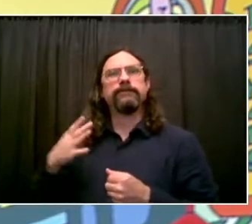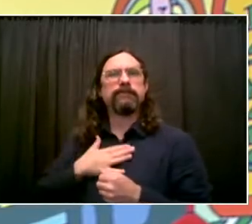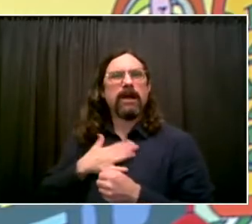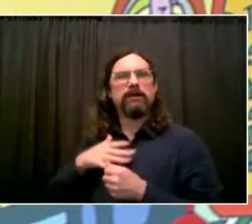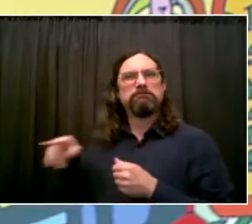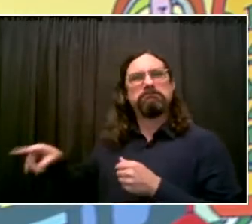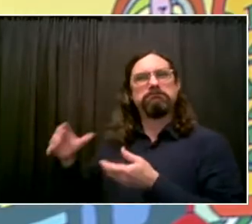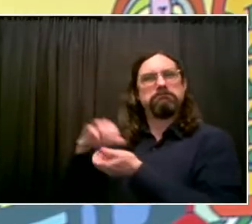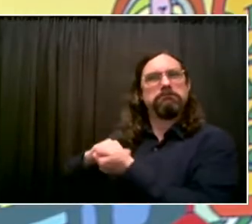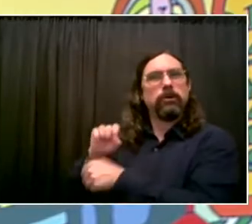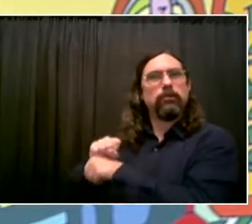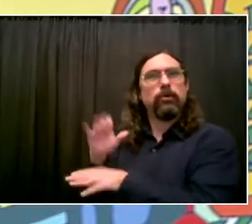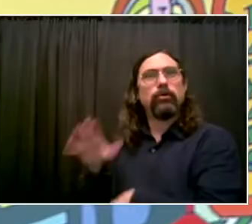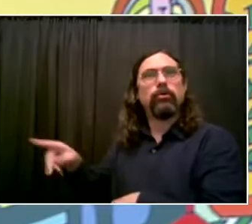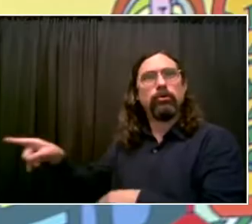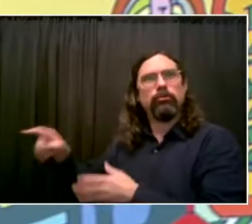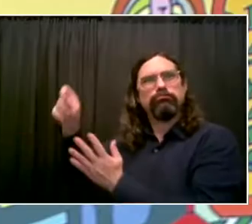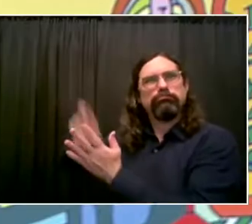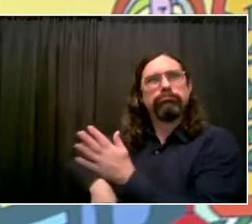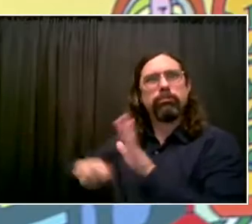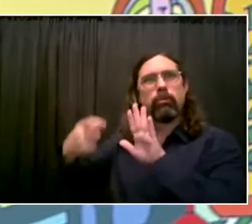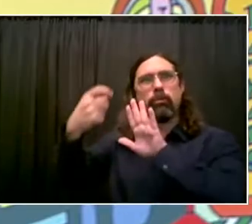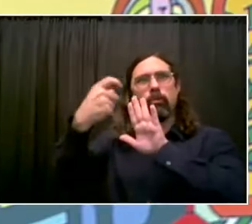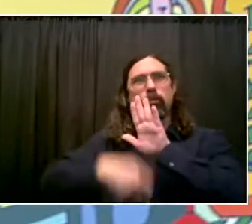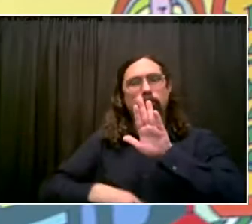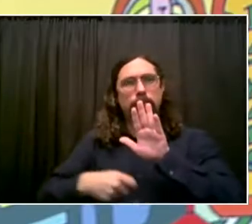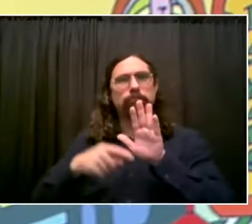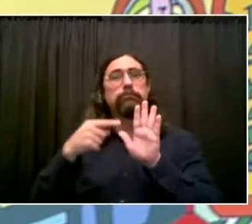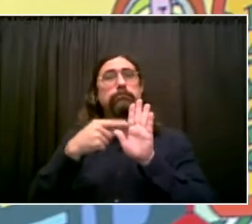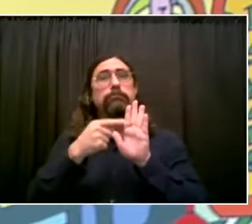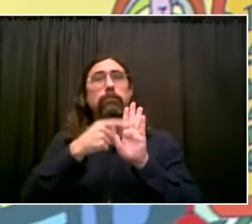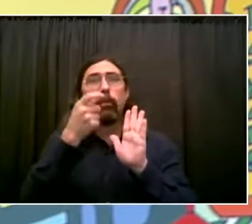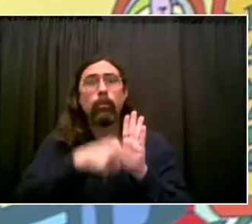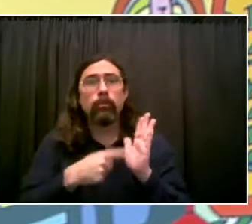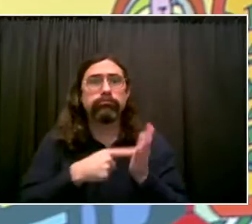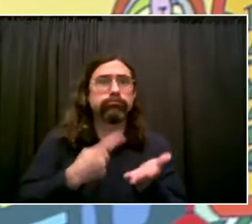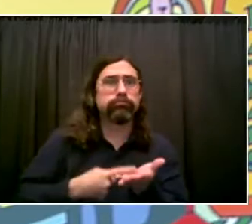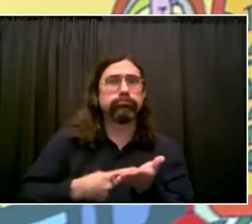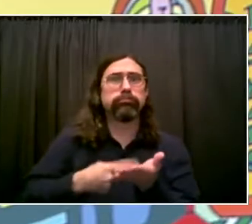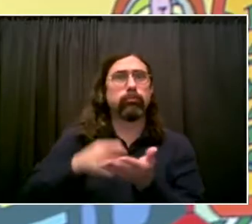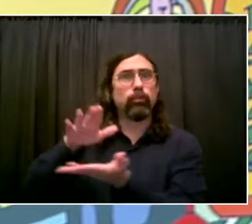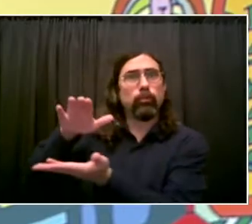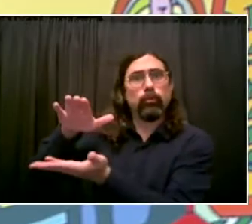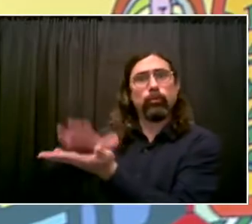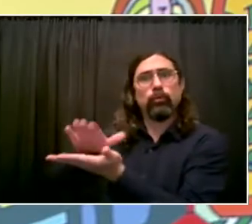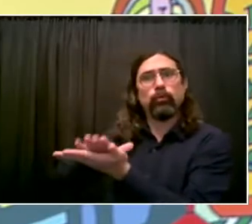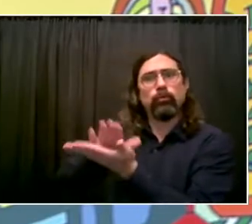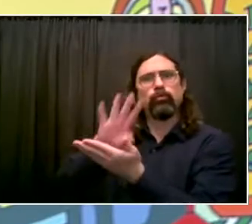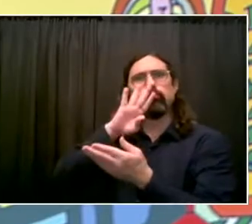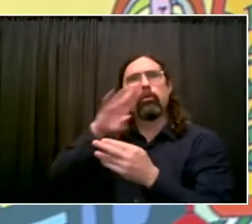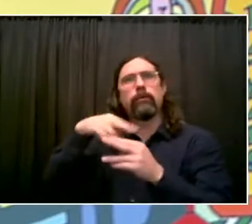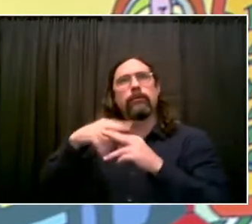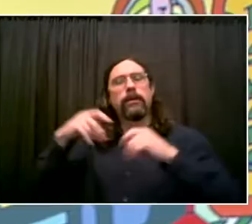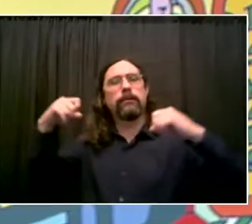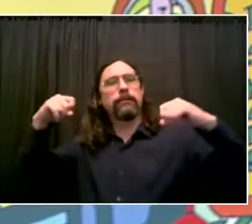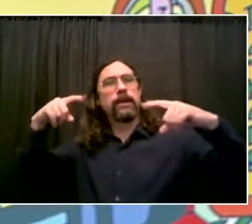what it learned from its experience of implementing remote learning this past year and during the pandemic to classes this